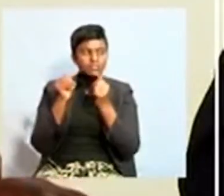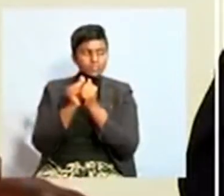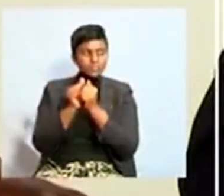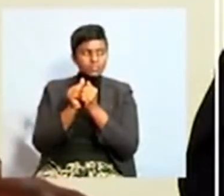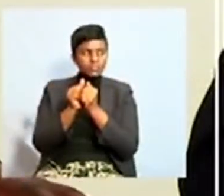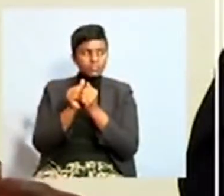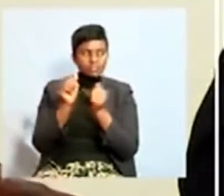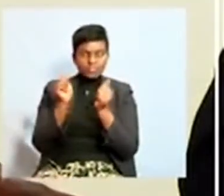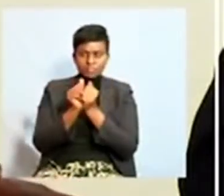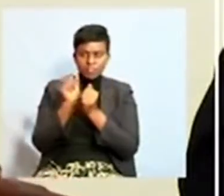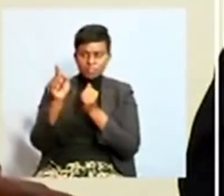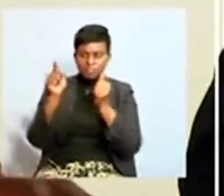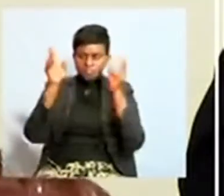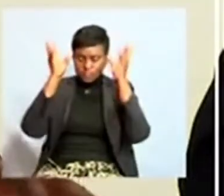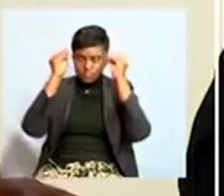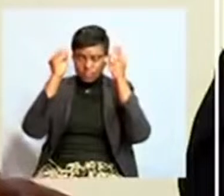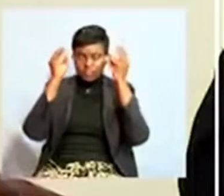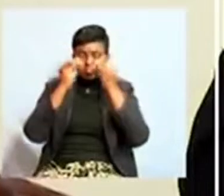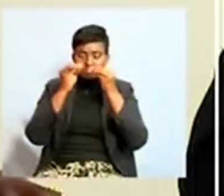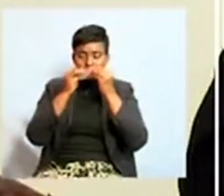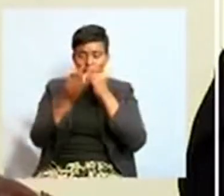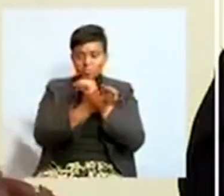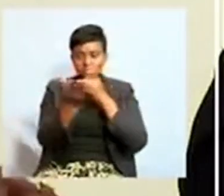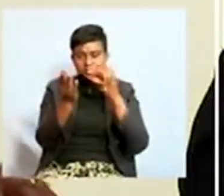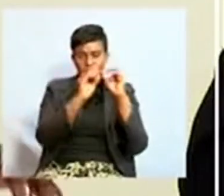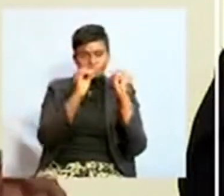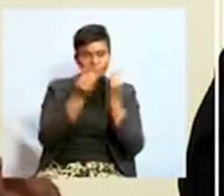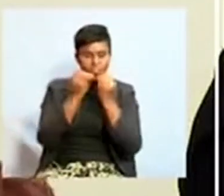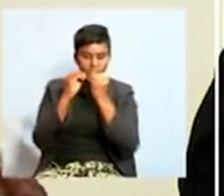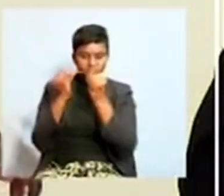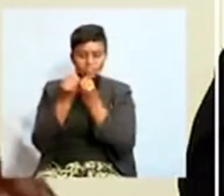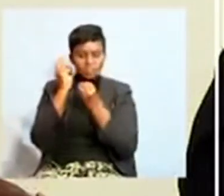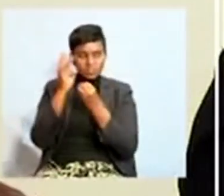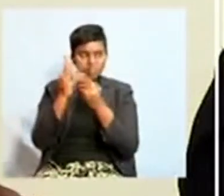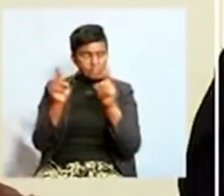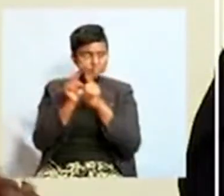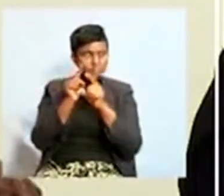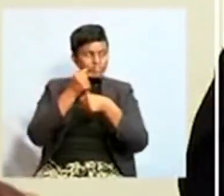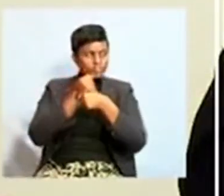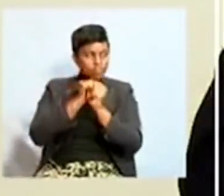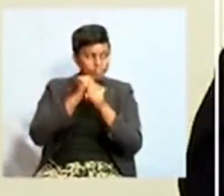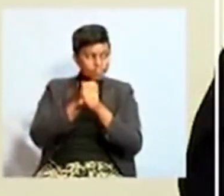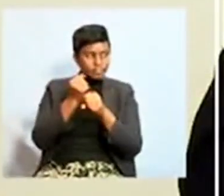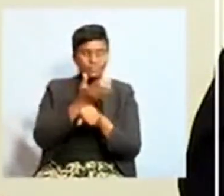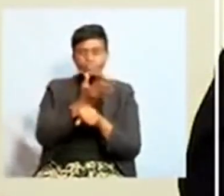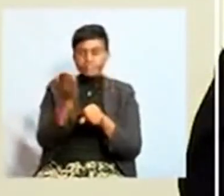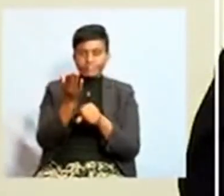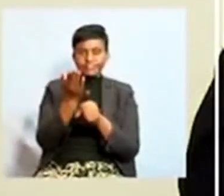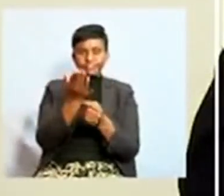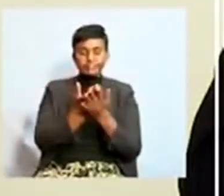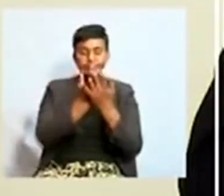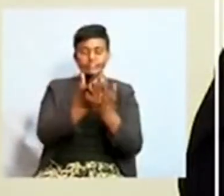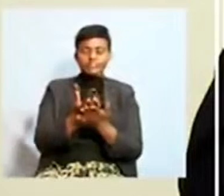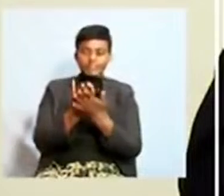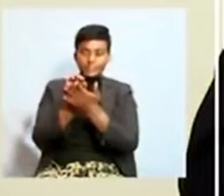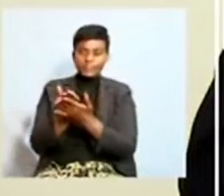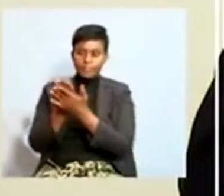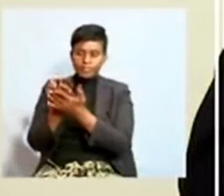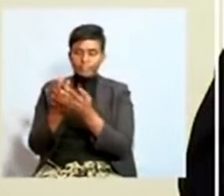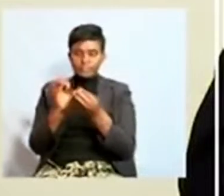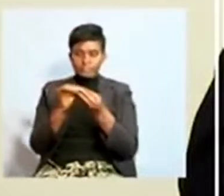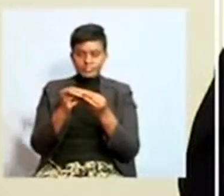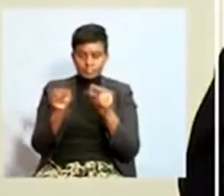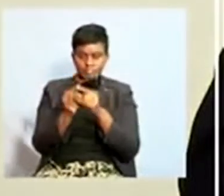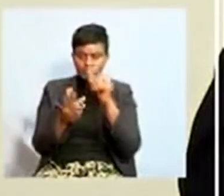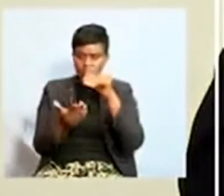that expertise, and those organizations will come and make those submissions.